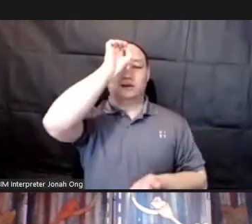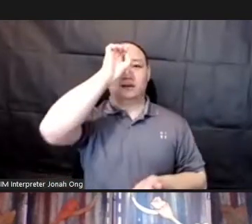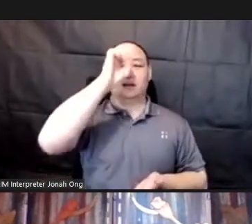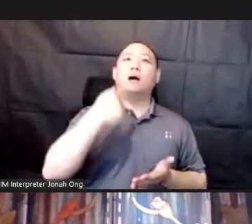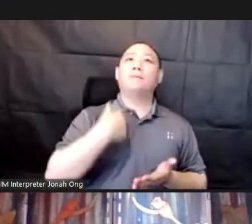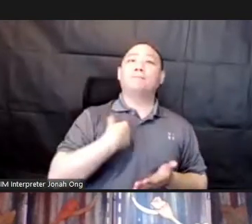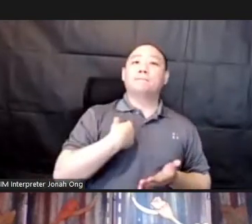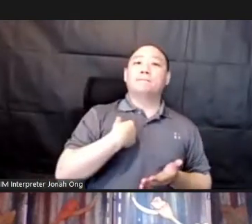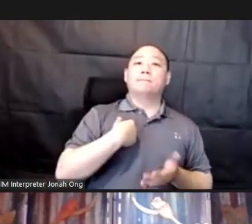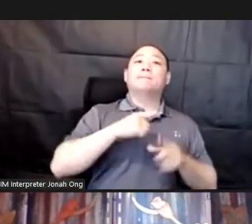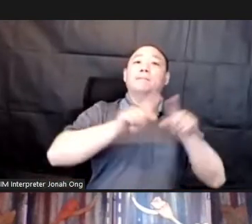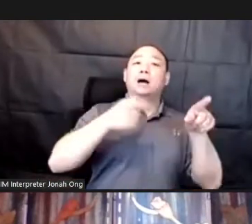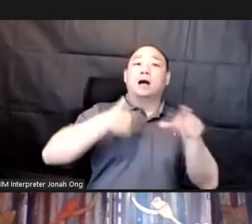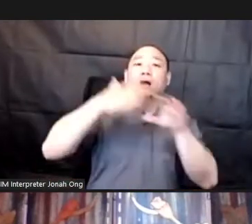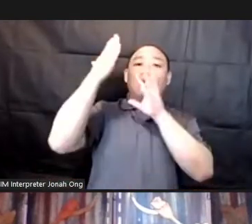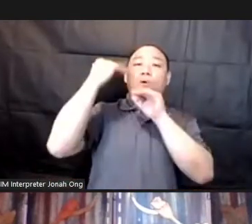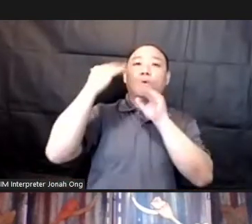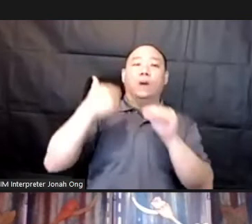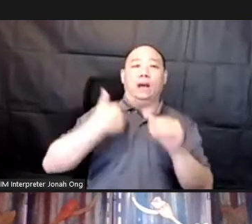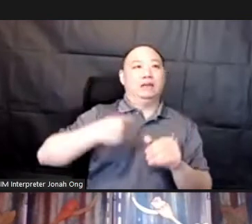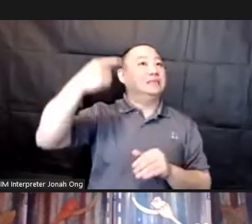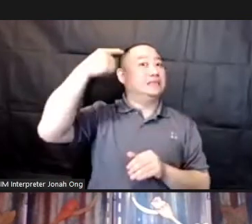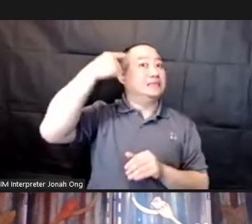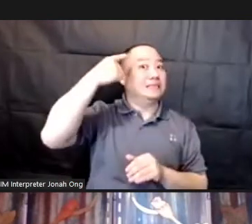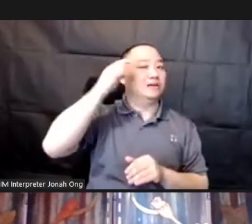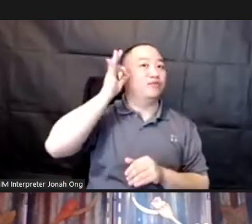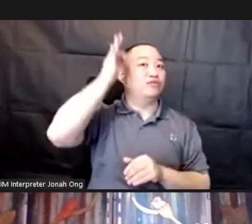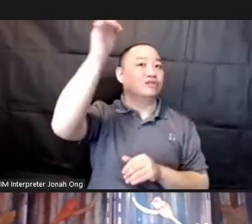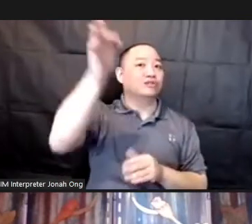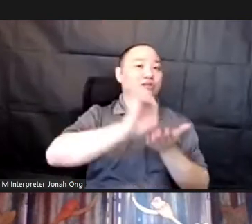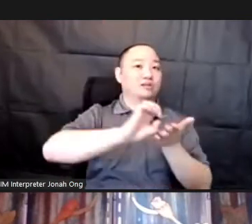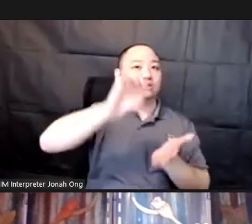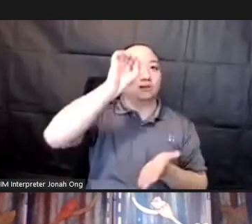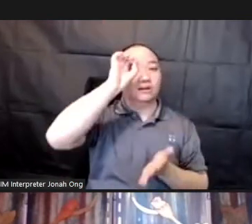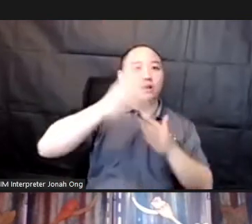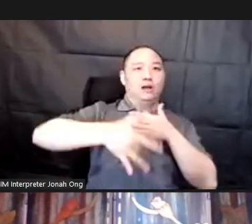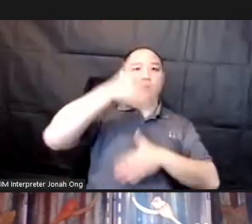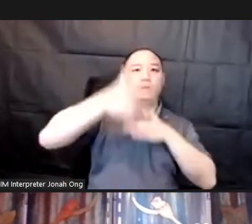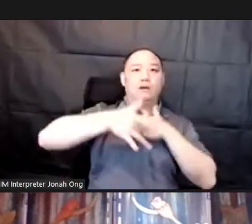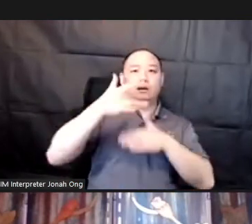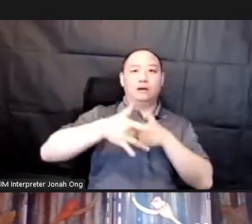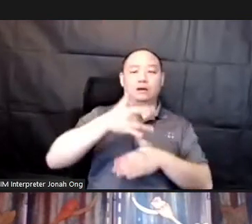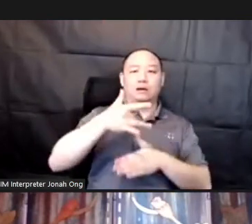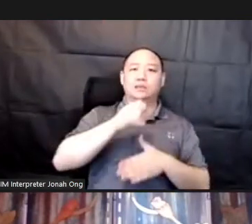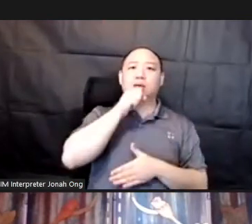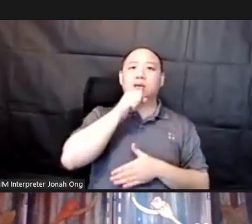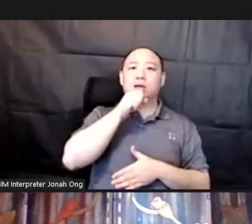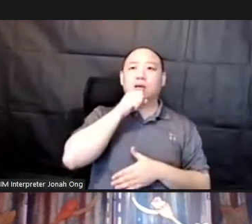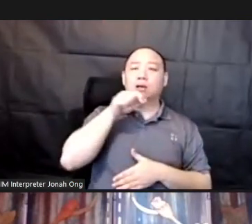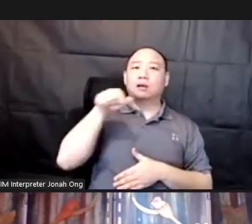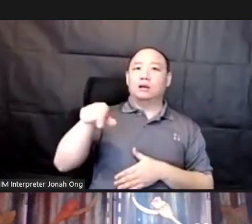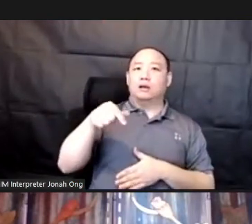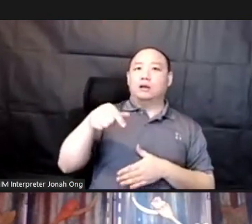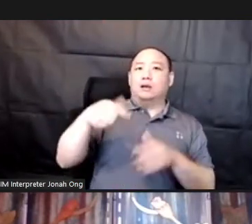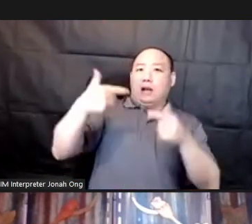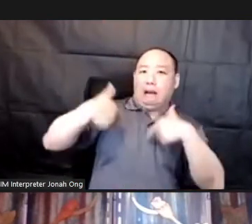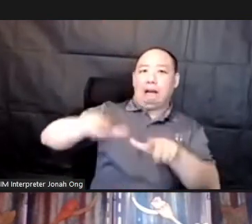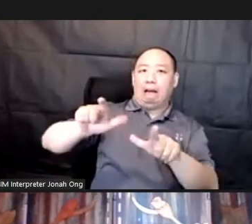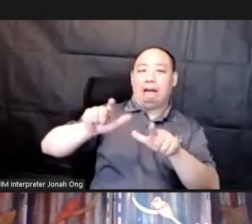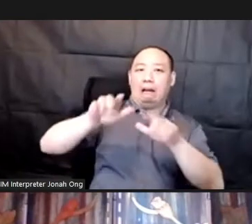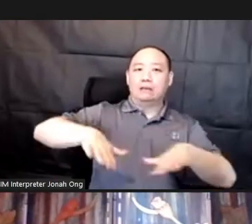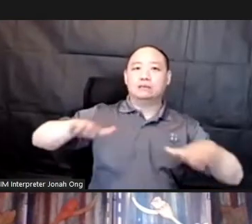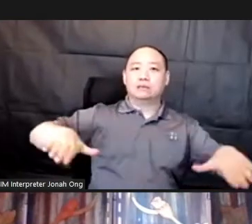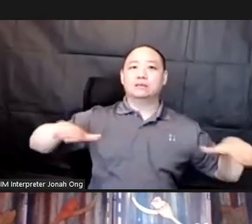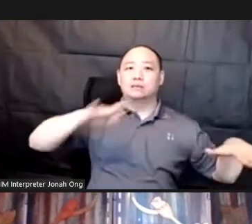education, students are, because at an early age we start inducting them to issues, to how do you hold